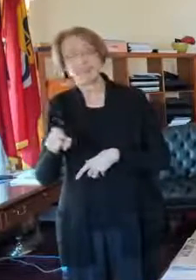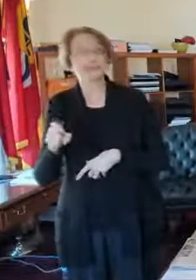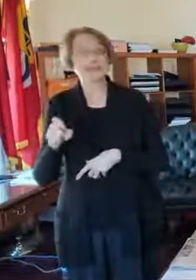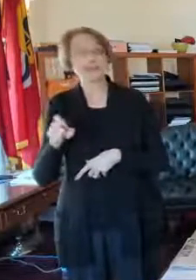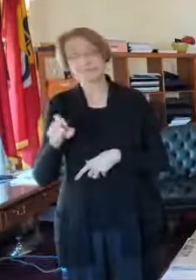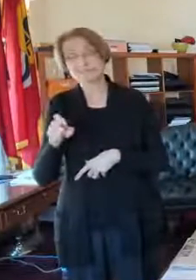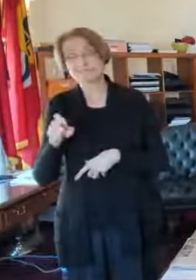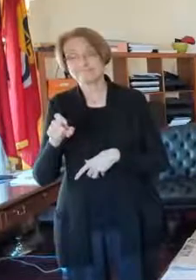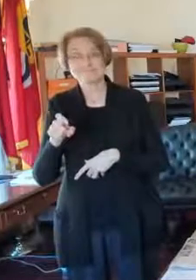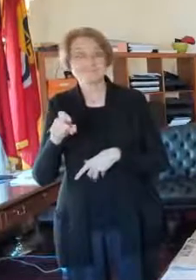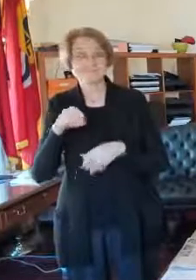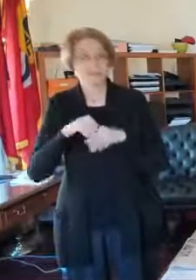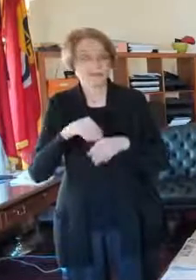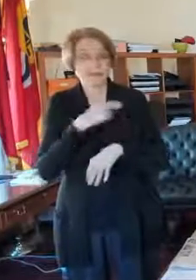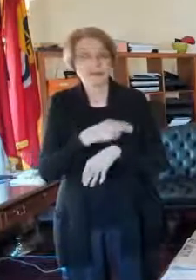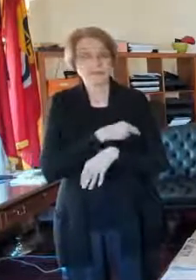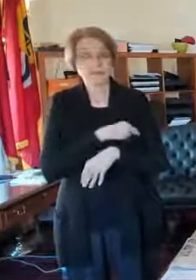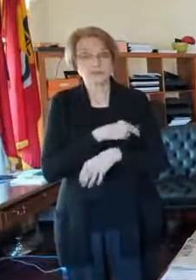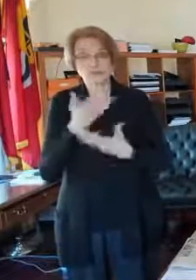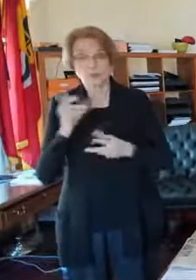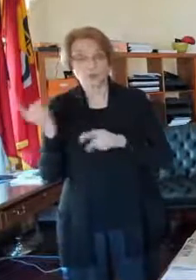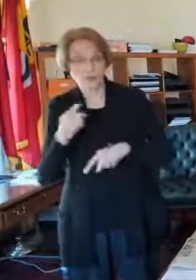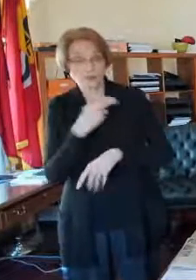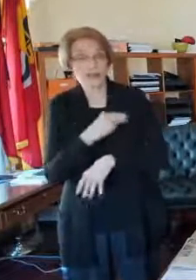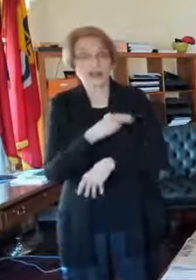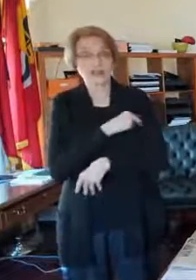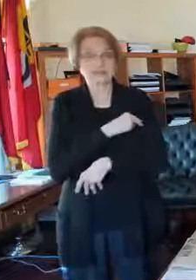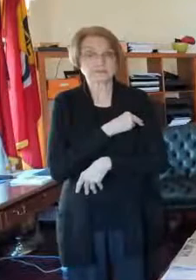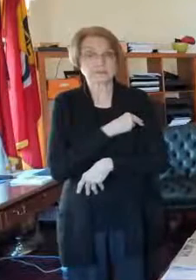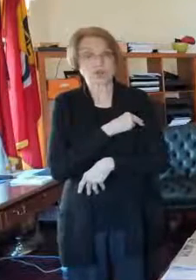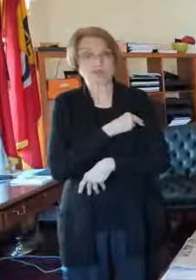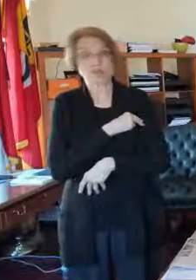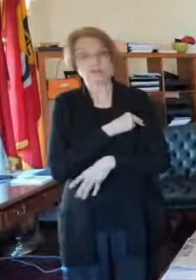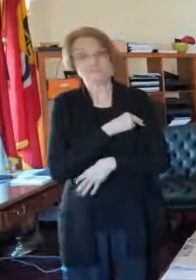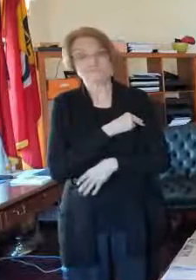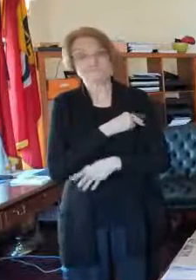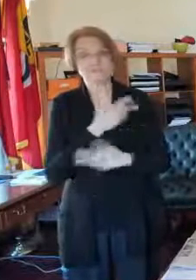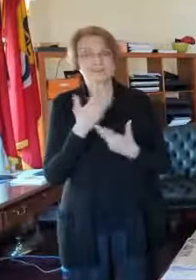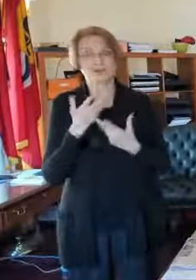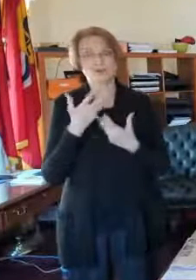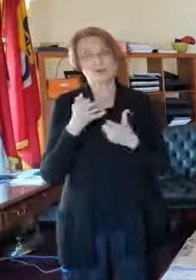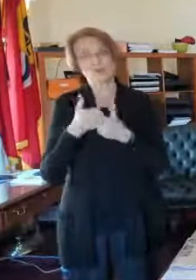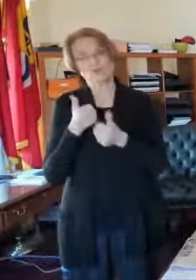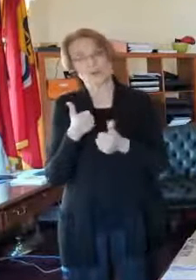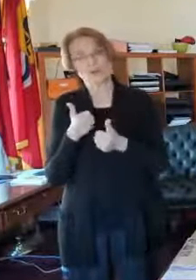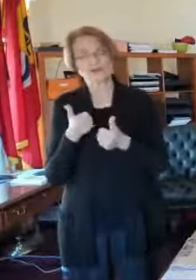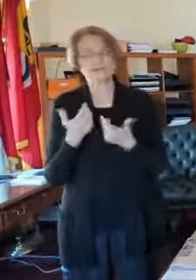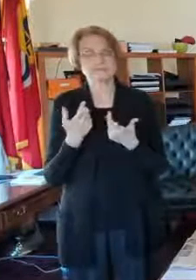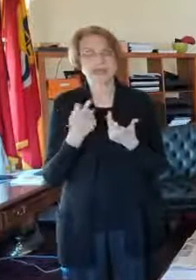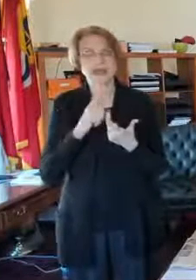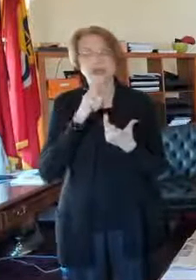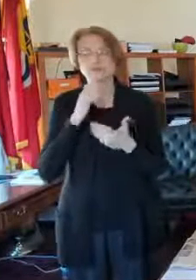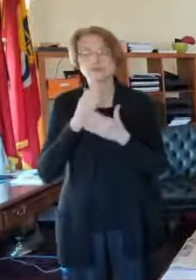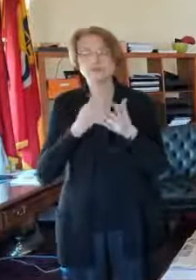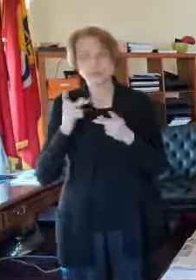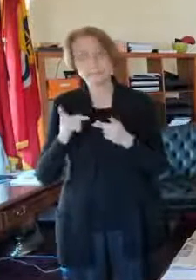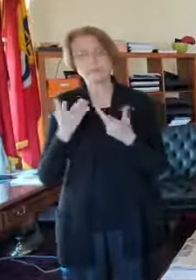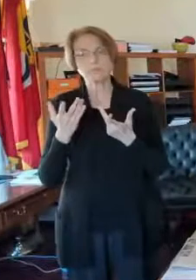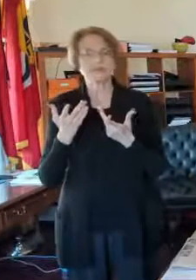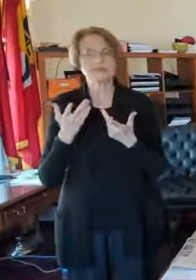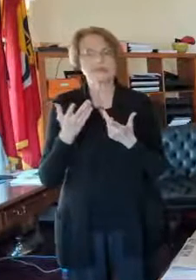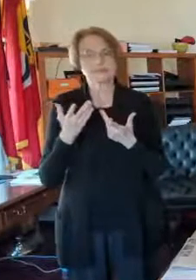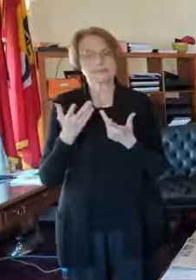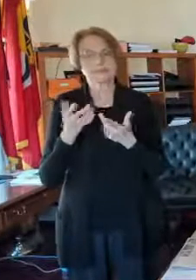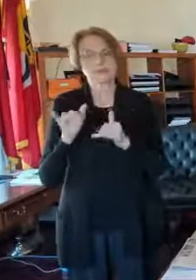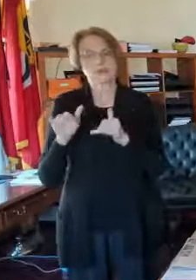That's not a situation you want to be in if you don't have to. So There are, I'm sure, some people who have had to go back to the hospital